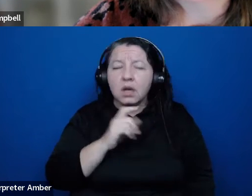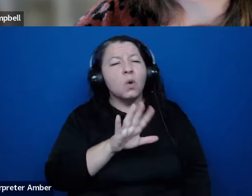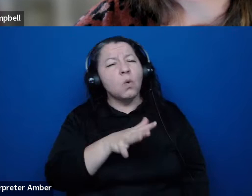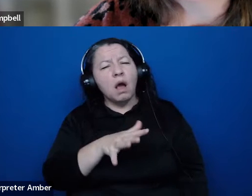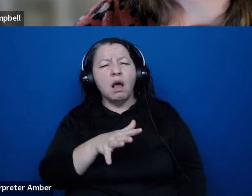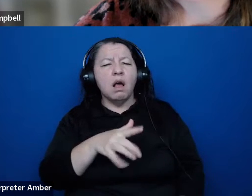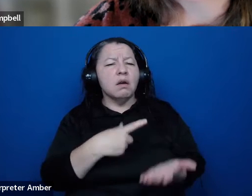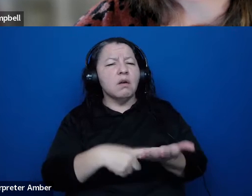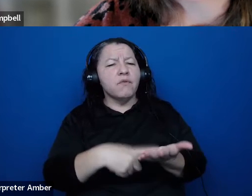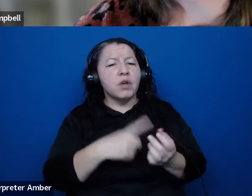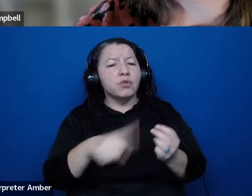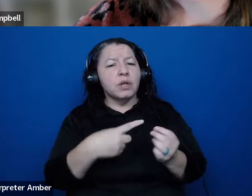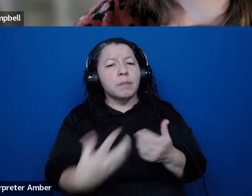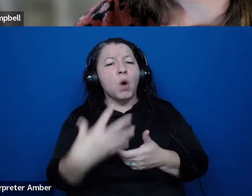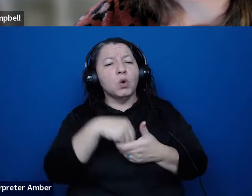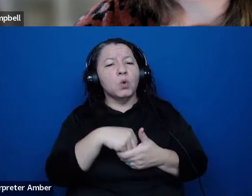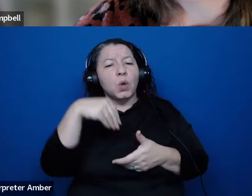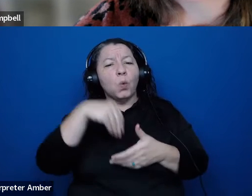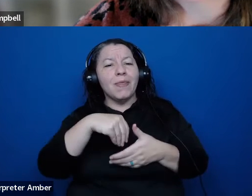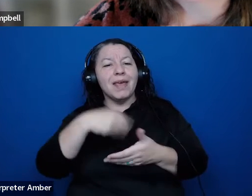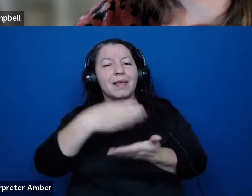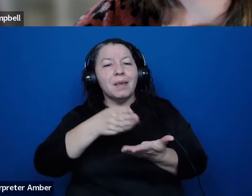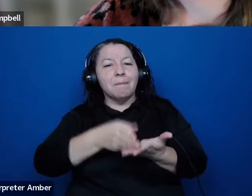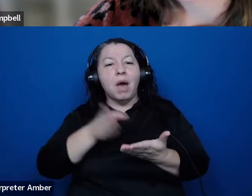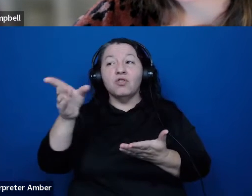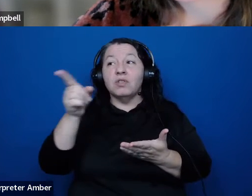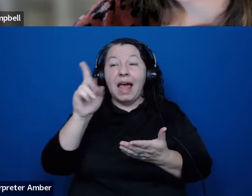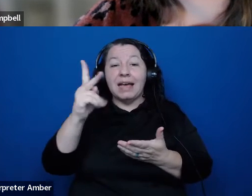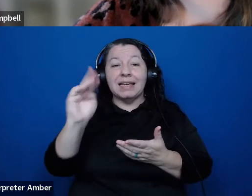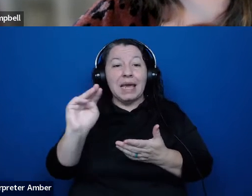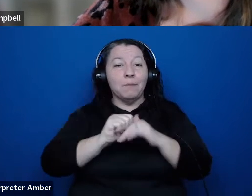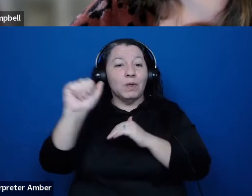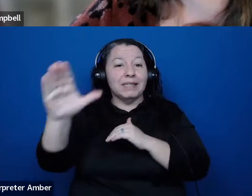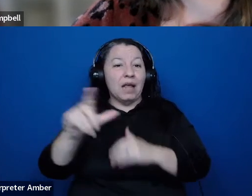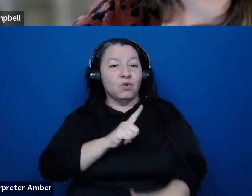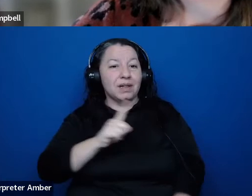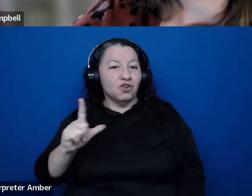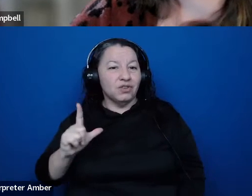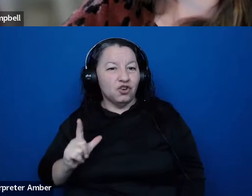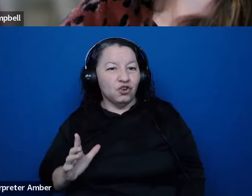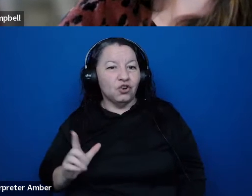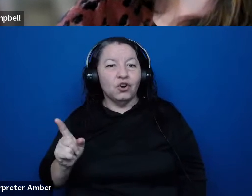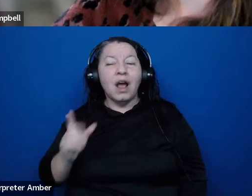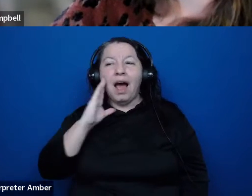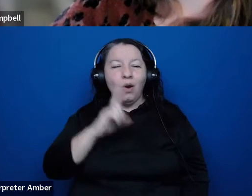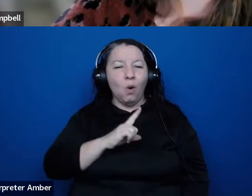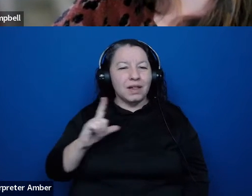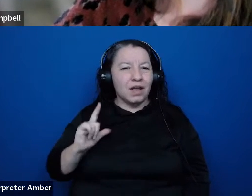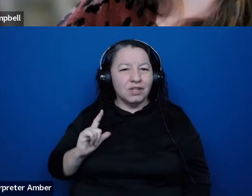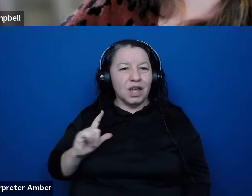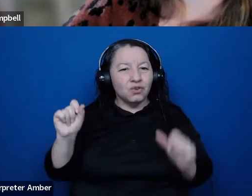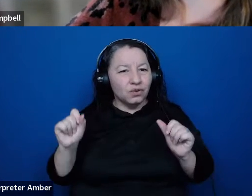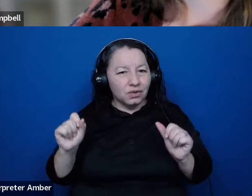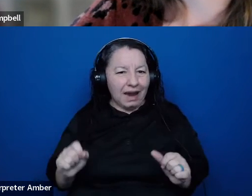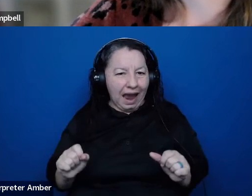conversations about including in the budget that she sends to the legislature. I mean, I know the legislature can,